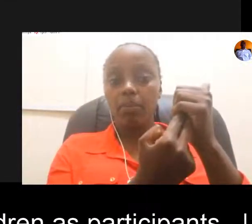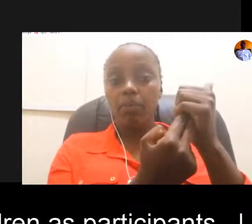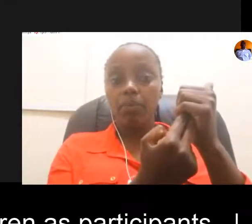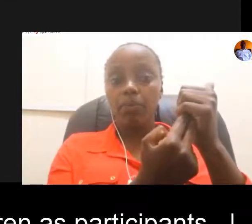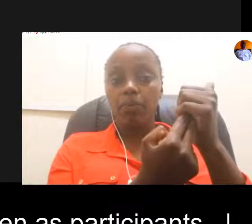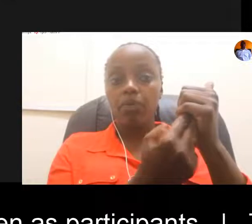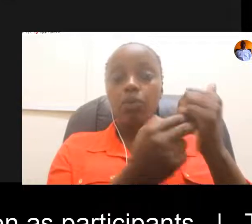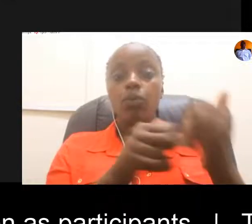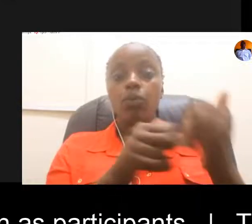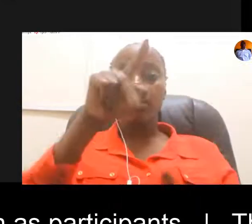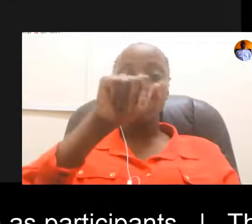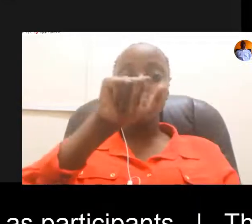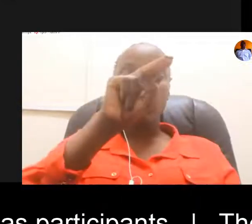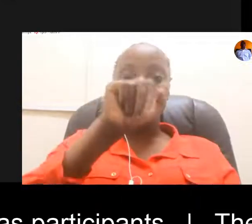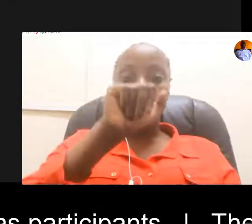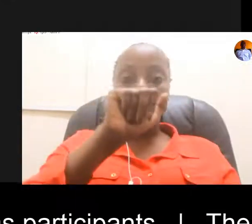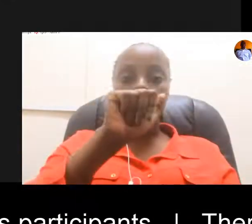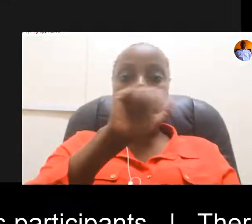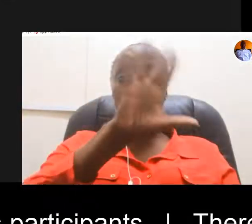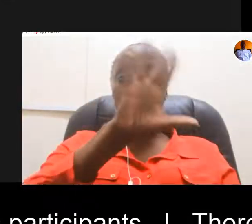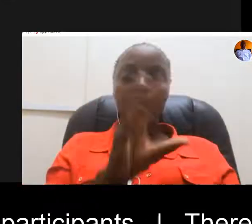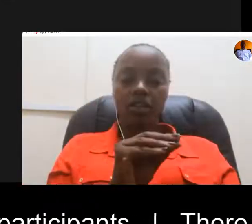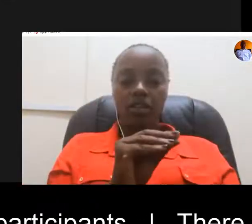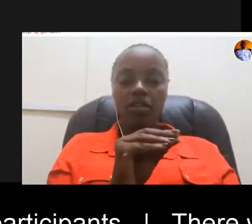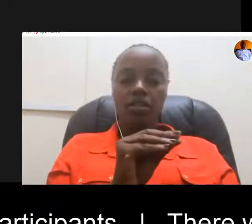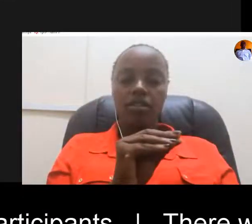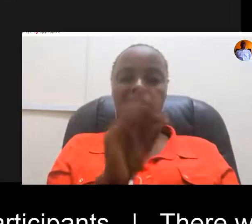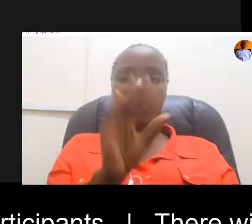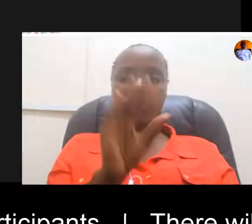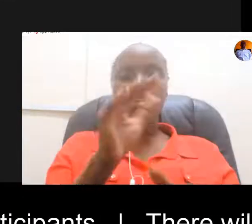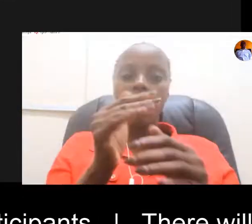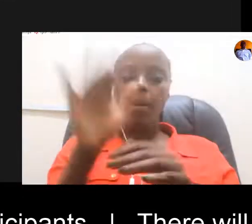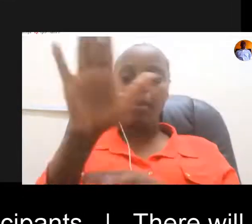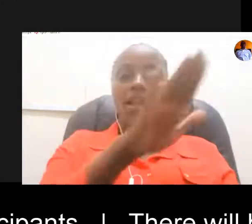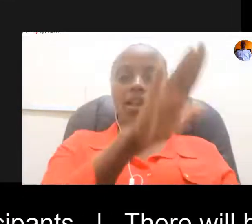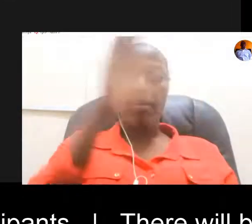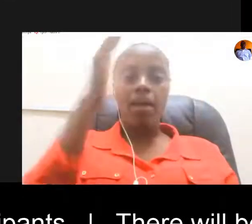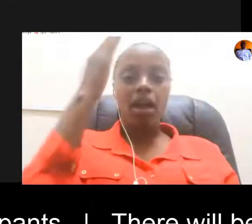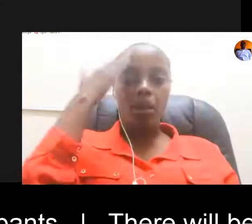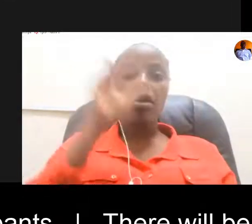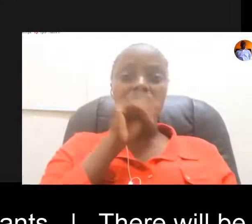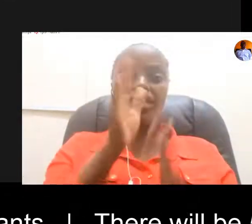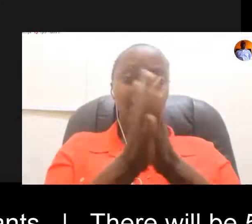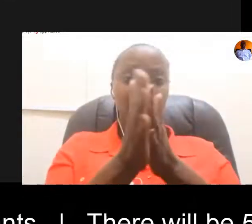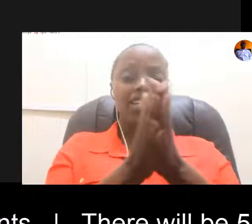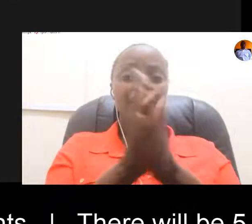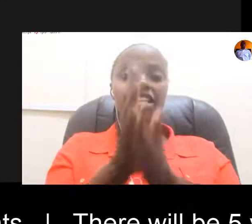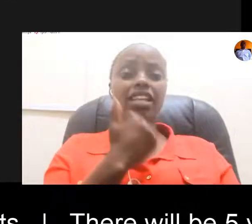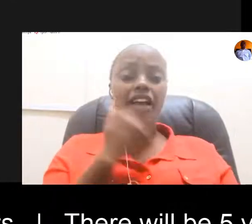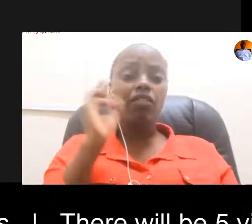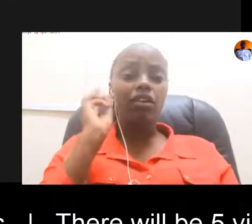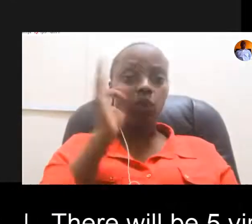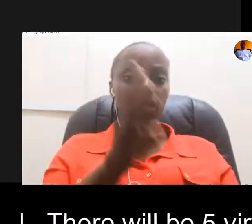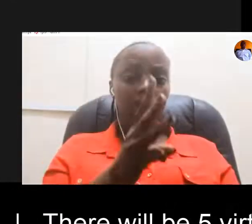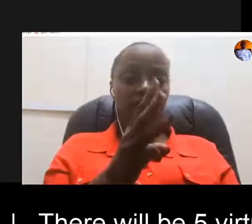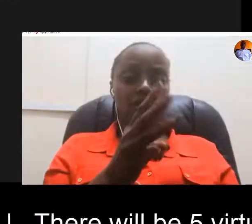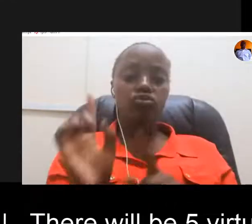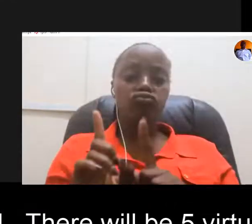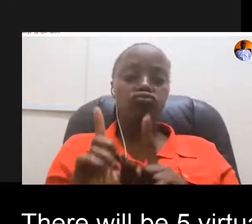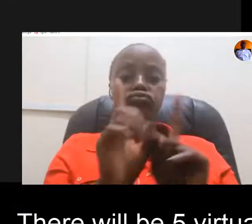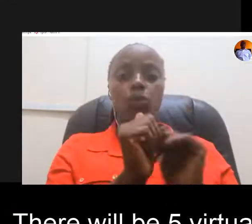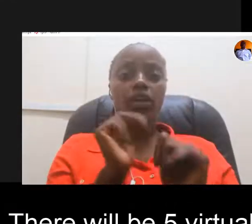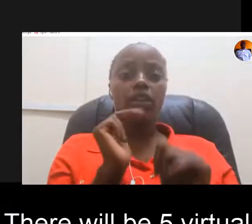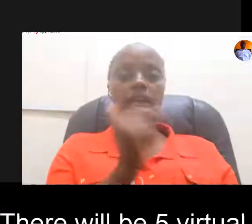Pan-African Parliament, and I think you will be interested in coming with us on some